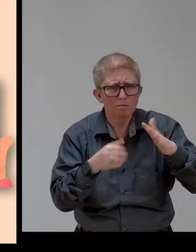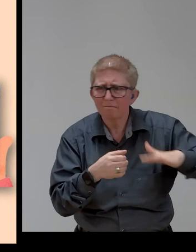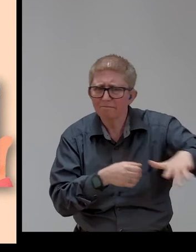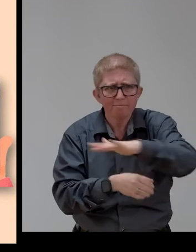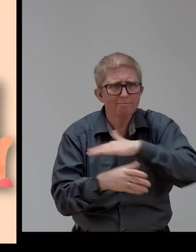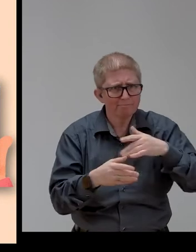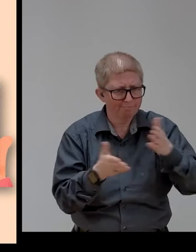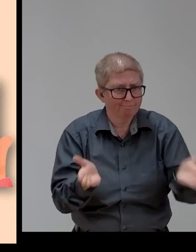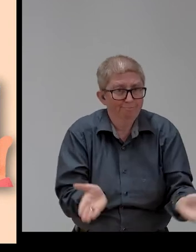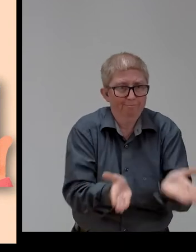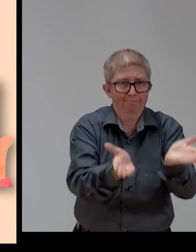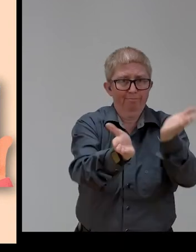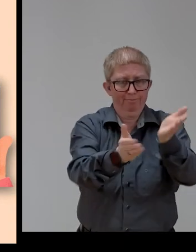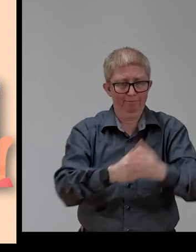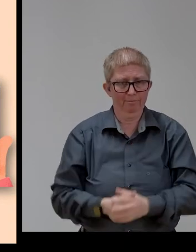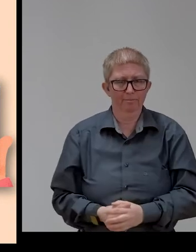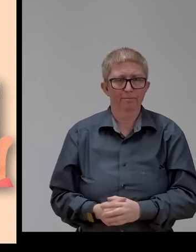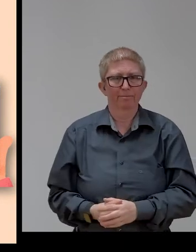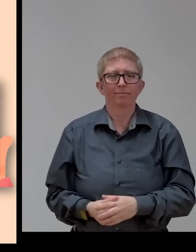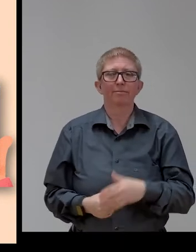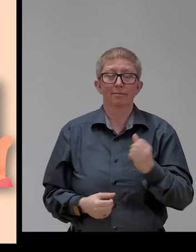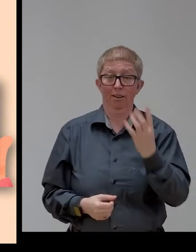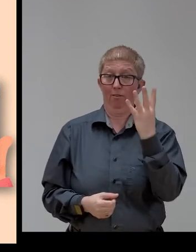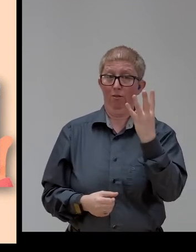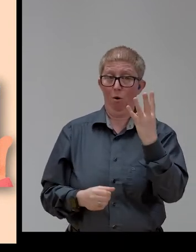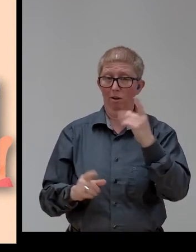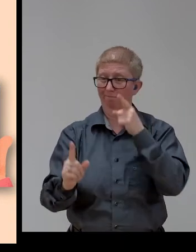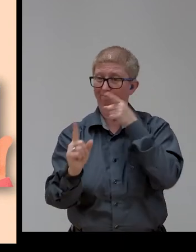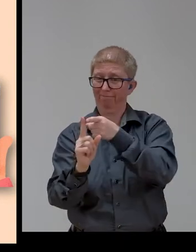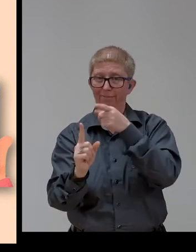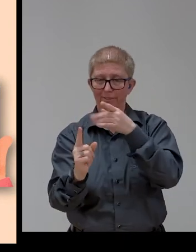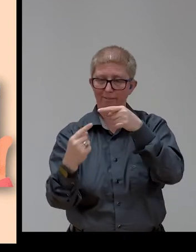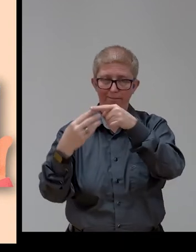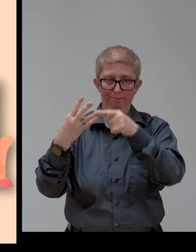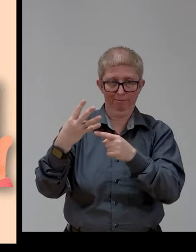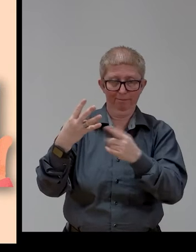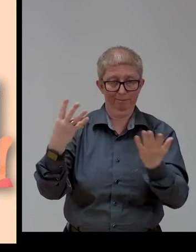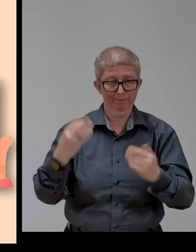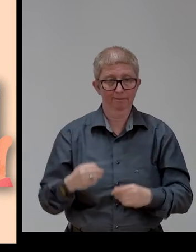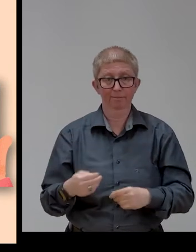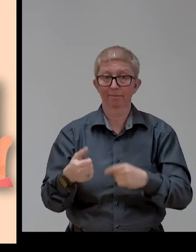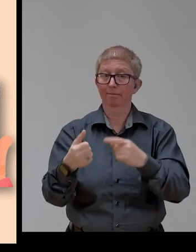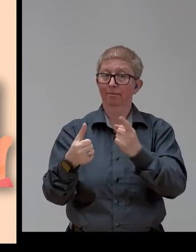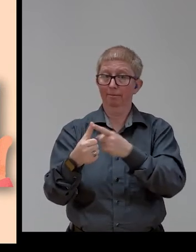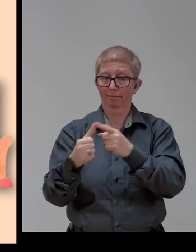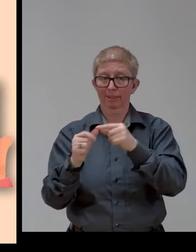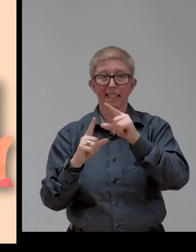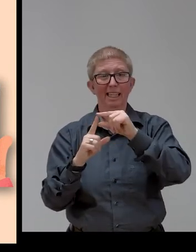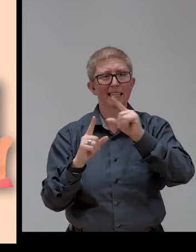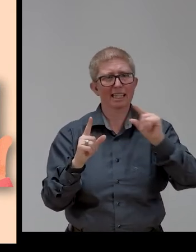We have four main goals. The first one is providing and improving digital literacy of persons with